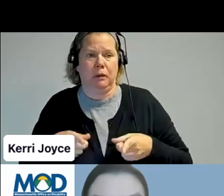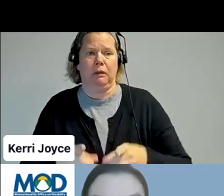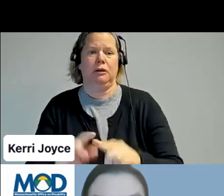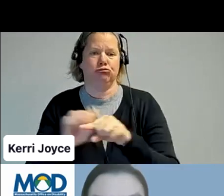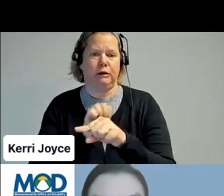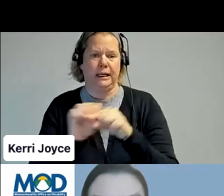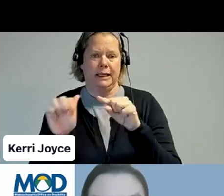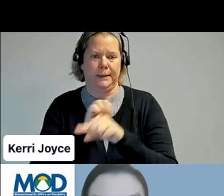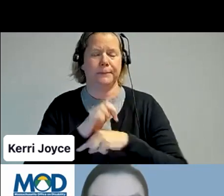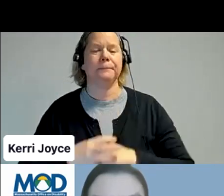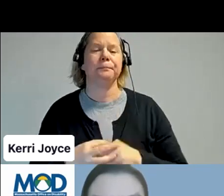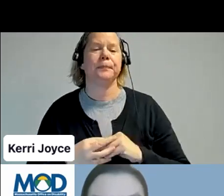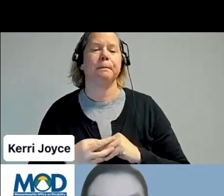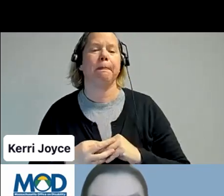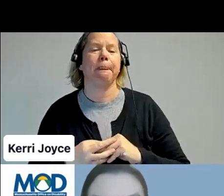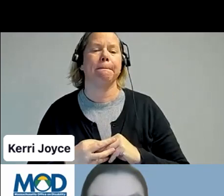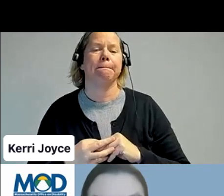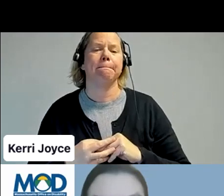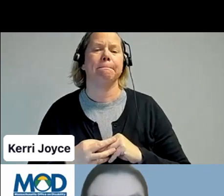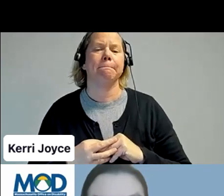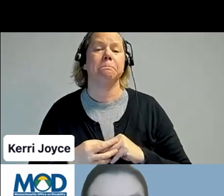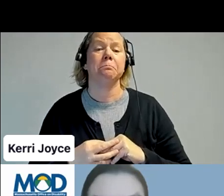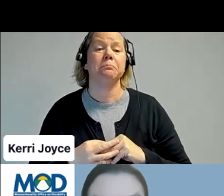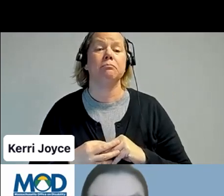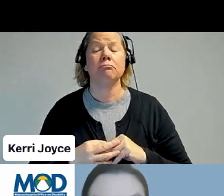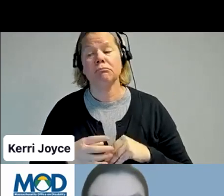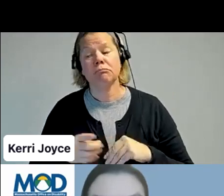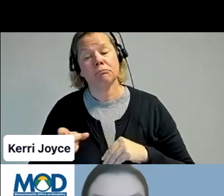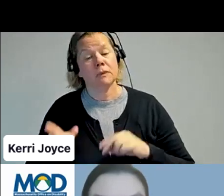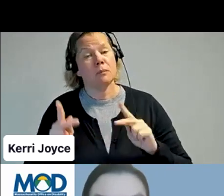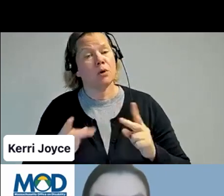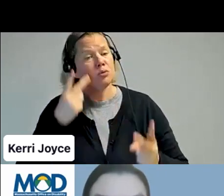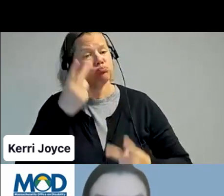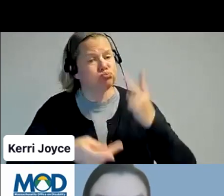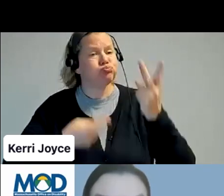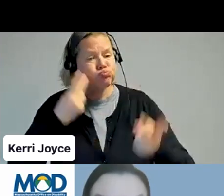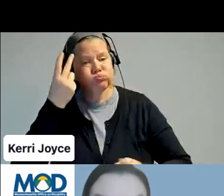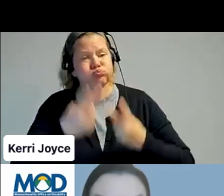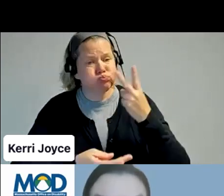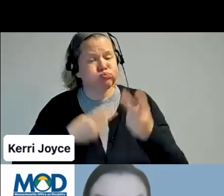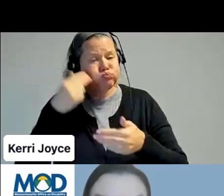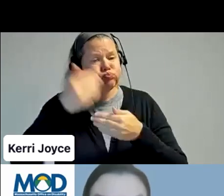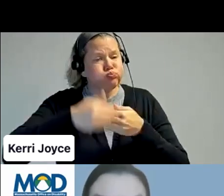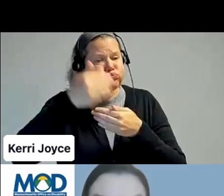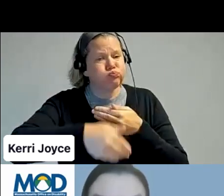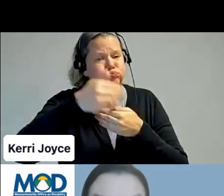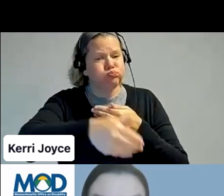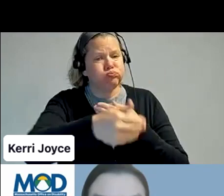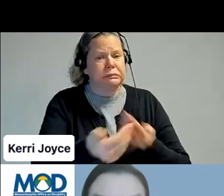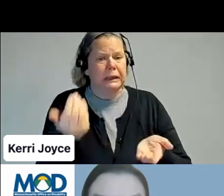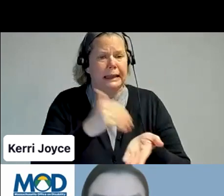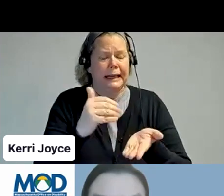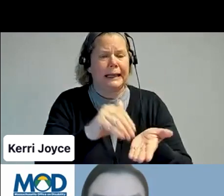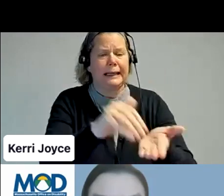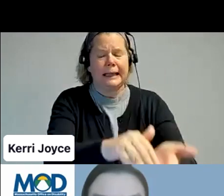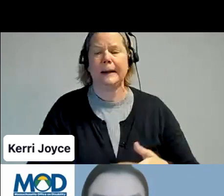If somebody is visiting a place regularly over a period of time, you may